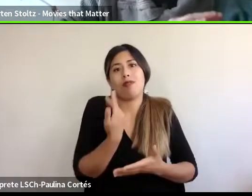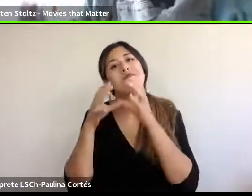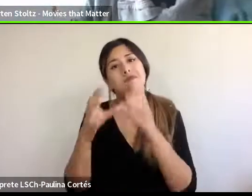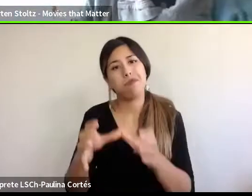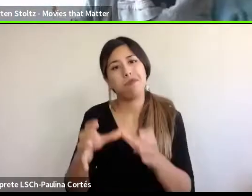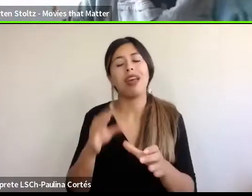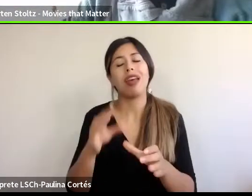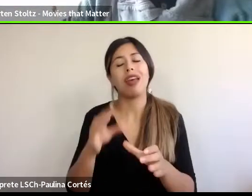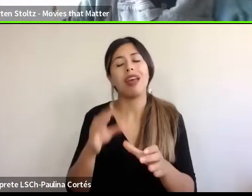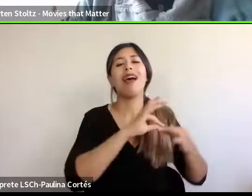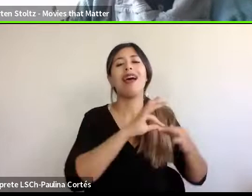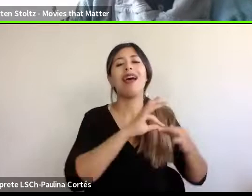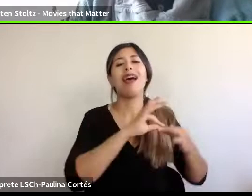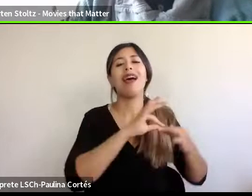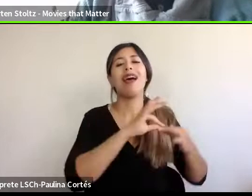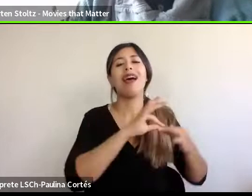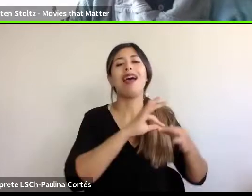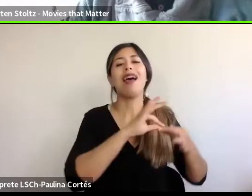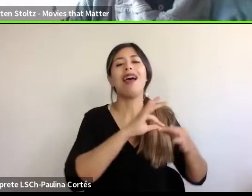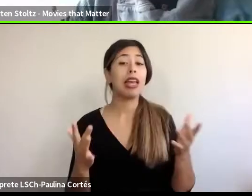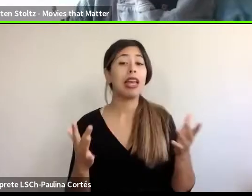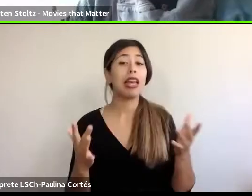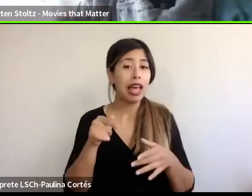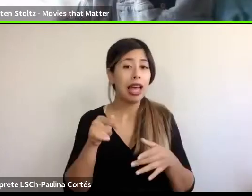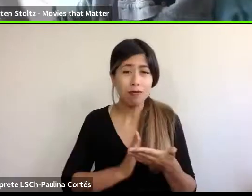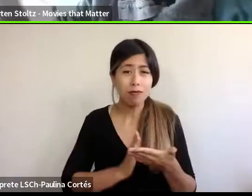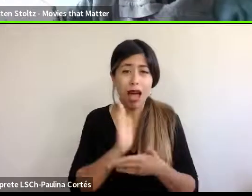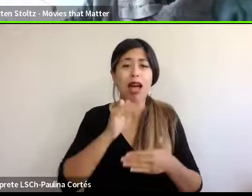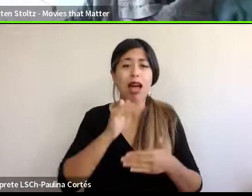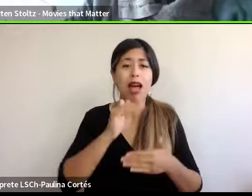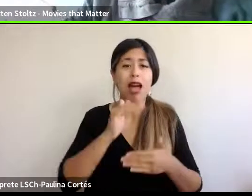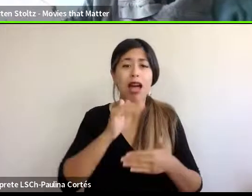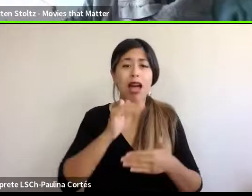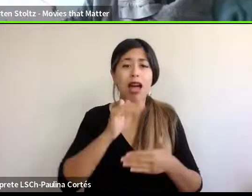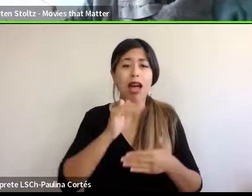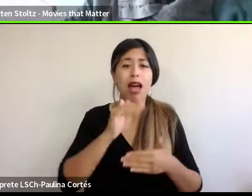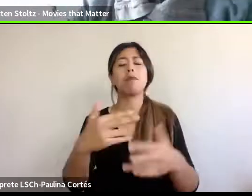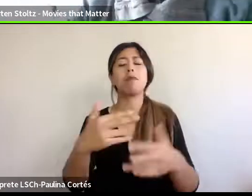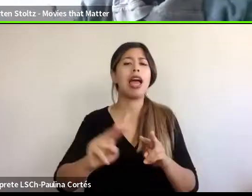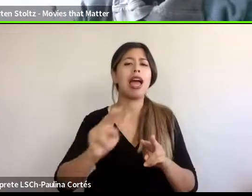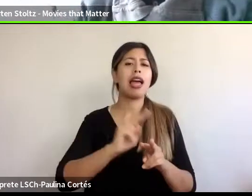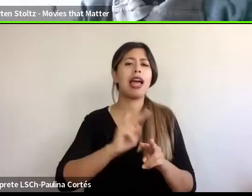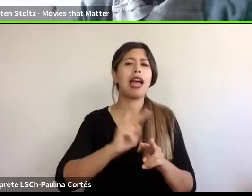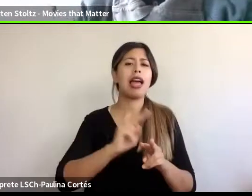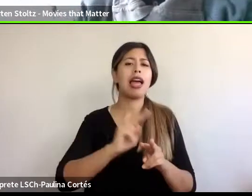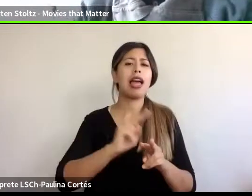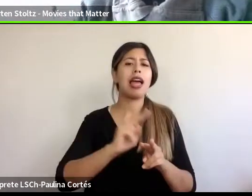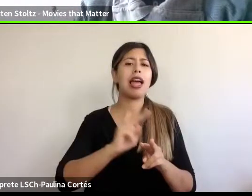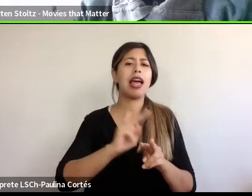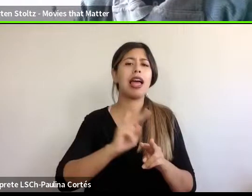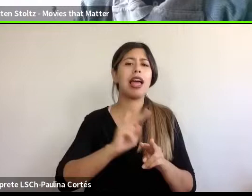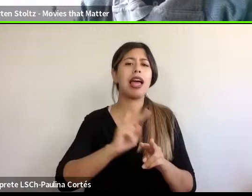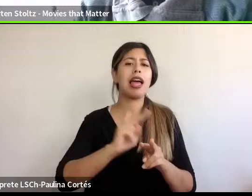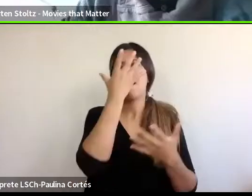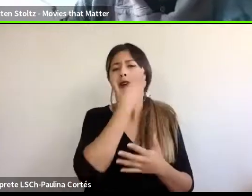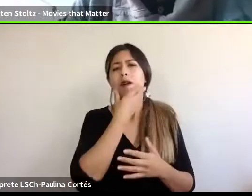already had a growth of 100% of the audience, and it kept growing basically till the pandemic